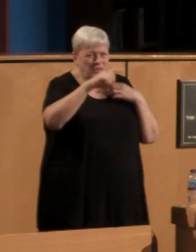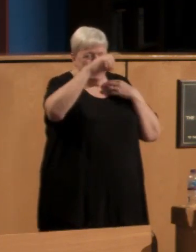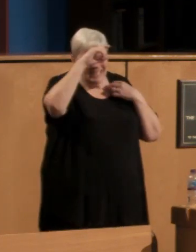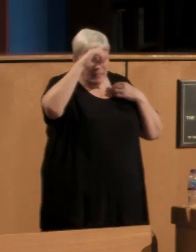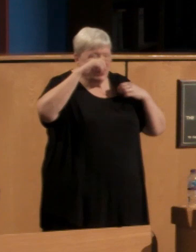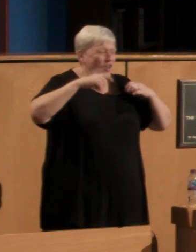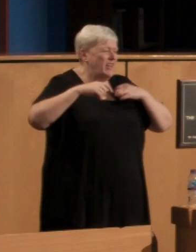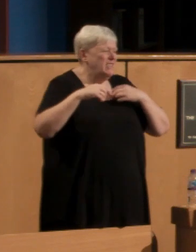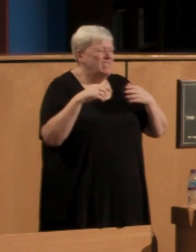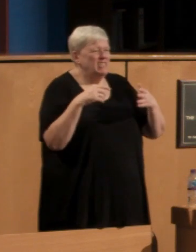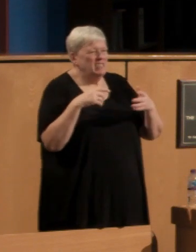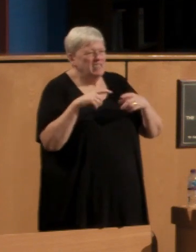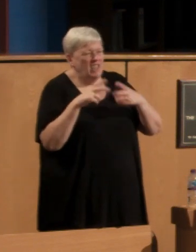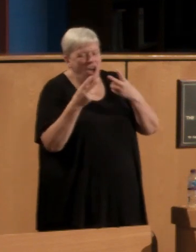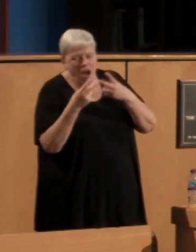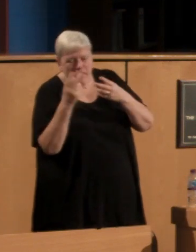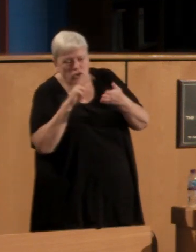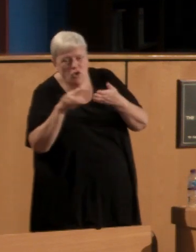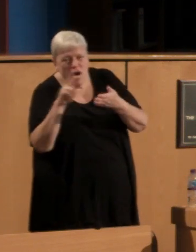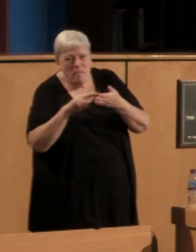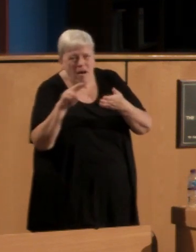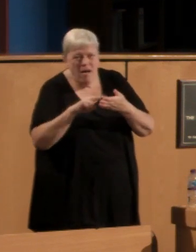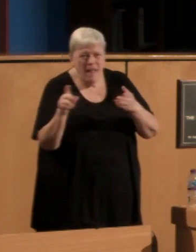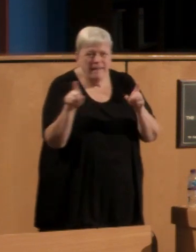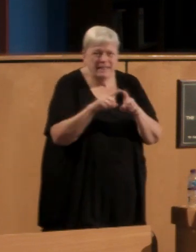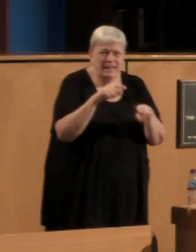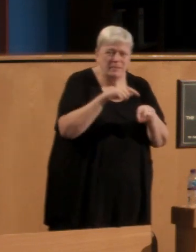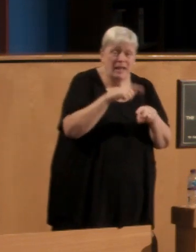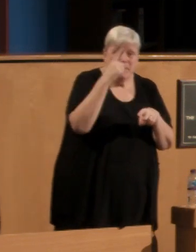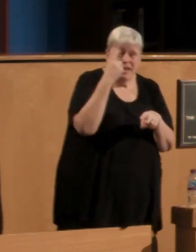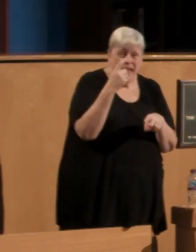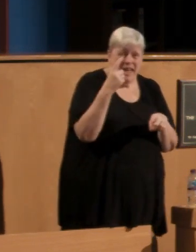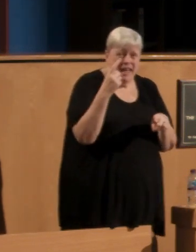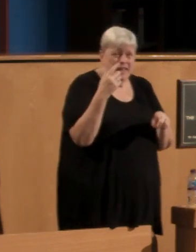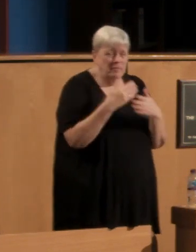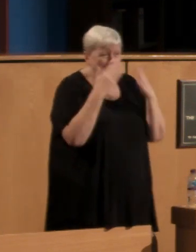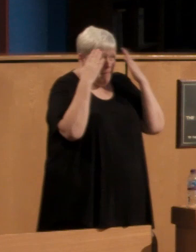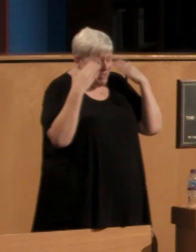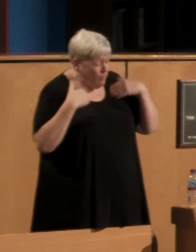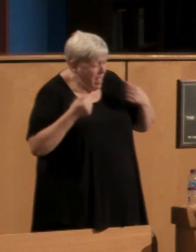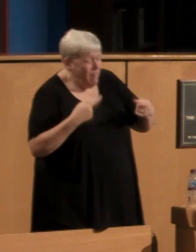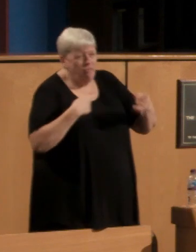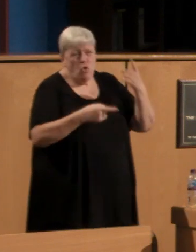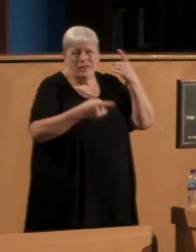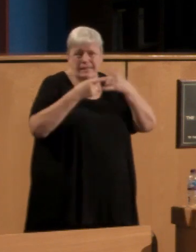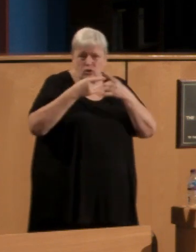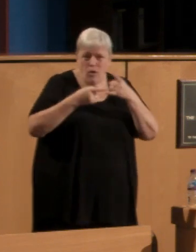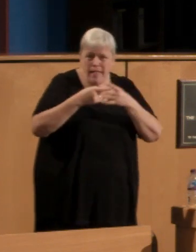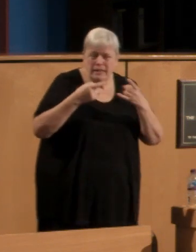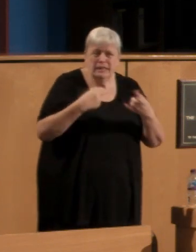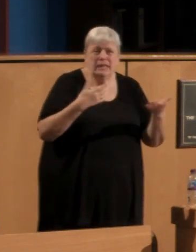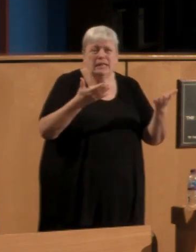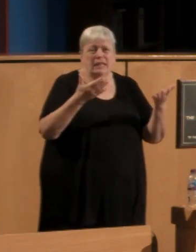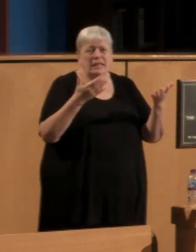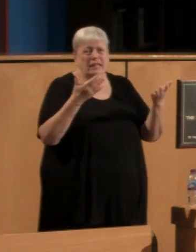very normal. At the same time, be it kind of mental health or sexuality or these things are